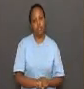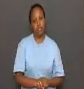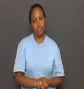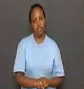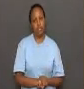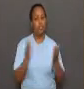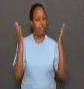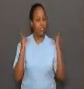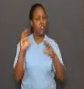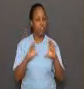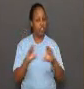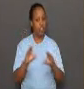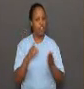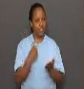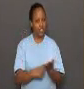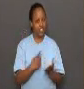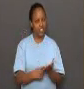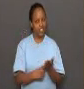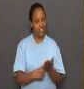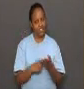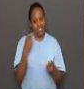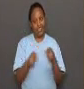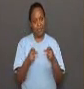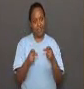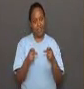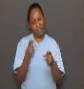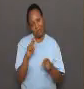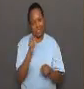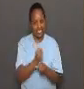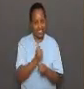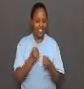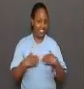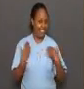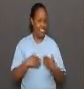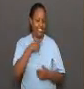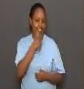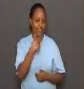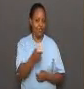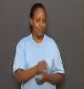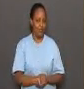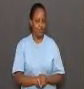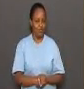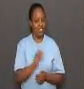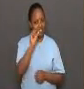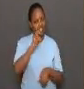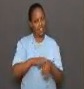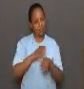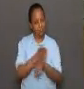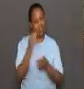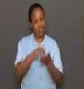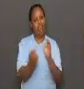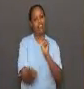I hope you enjoy this role-playing activity, students. I will see you in a few minutes.